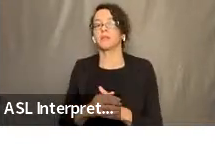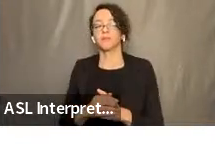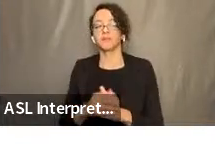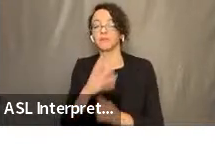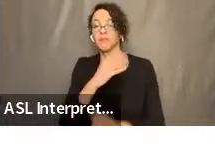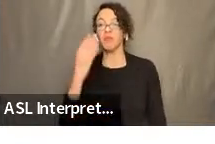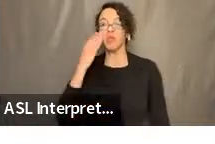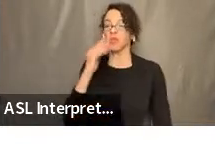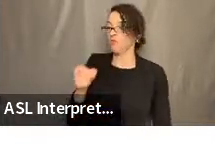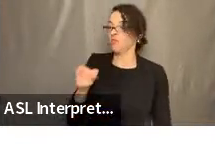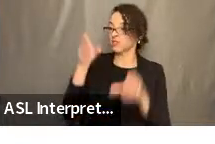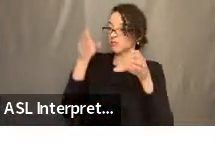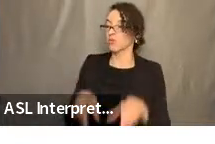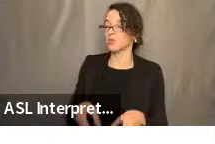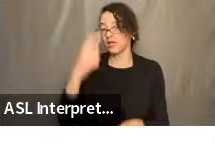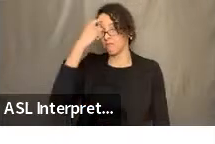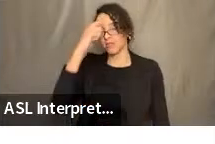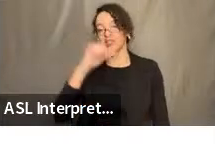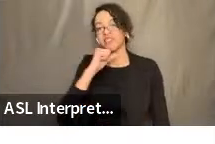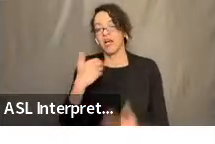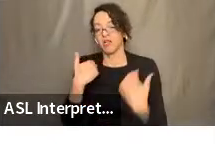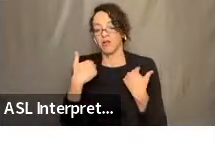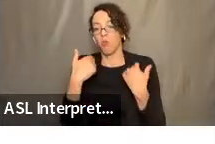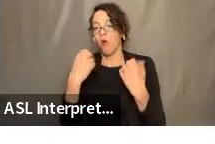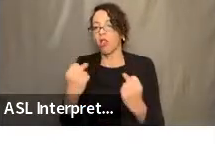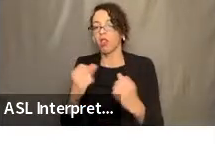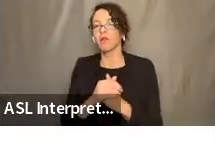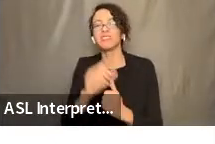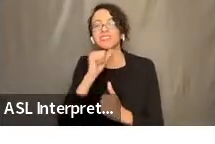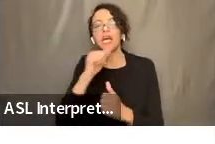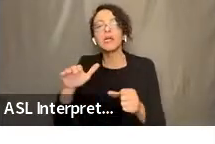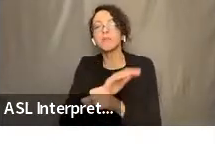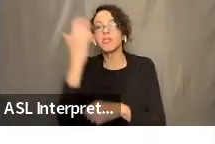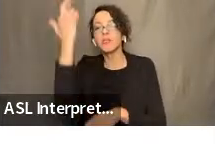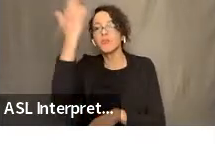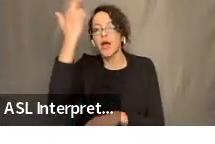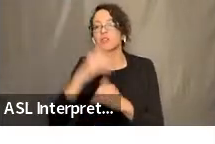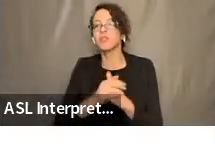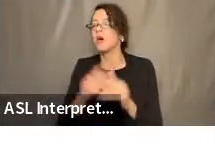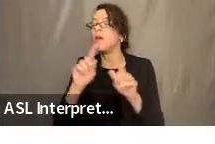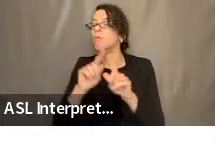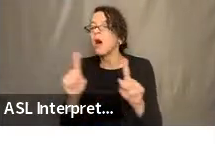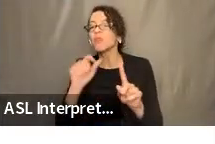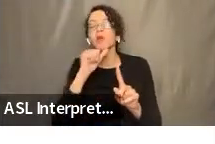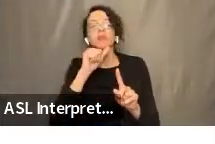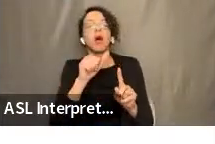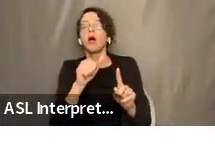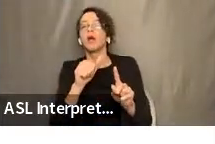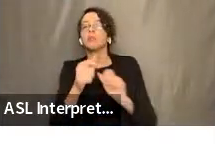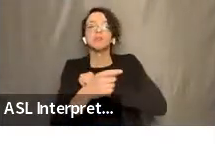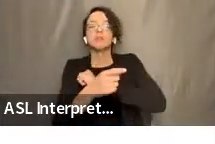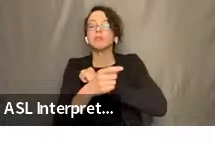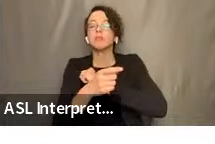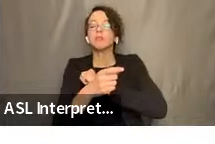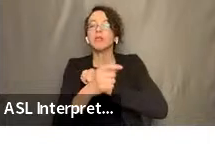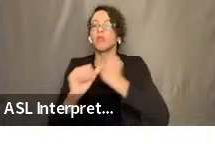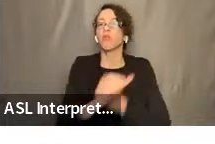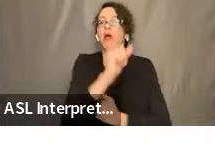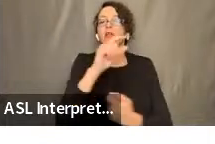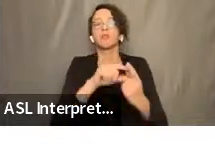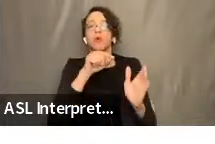unwell, so they're not being completely rational, but they're not homicidal, suicidal, or a danger to themselves, you're